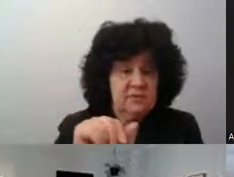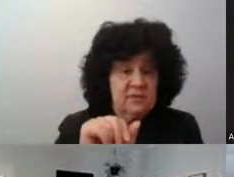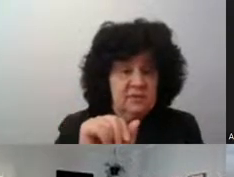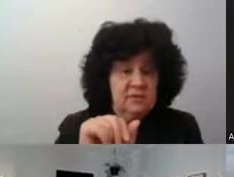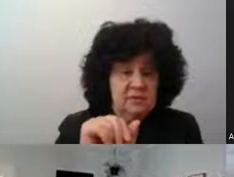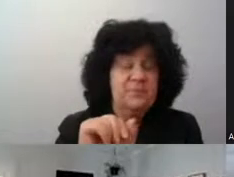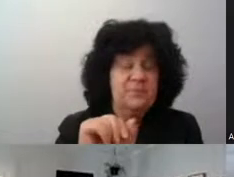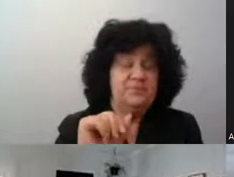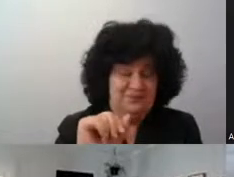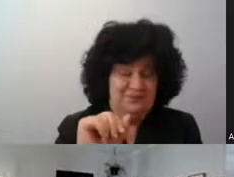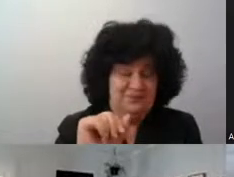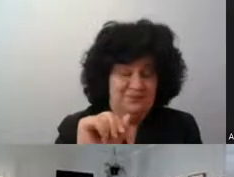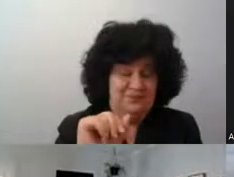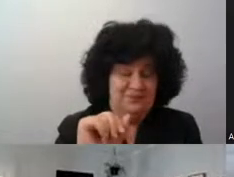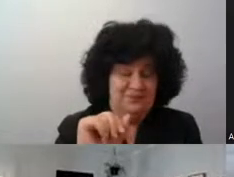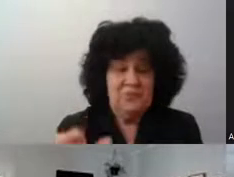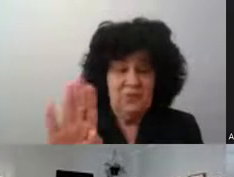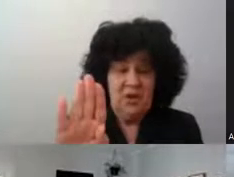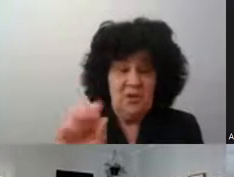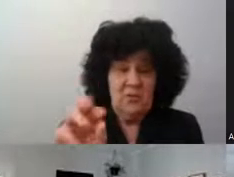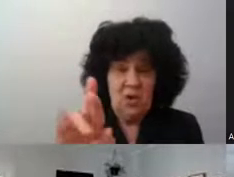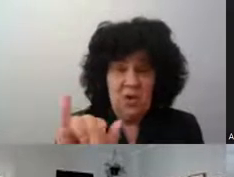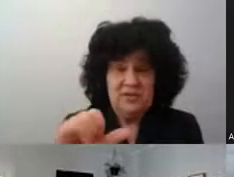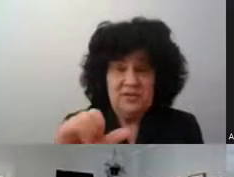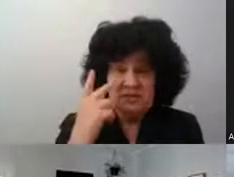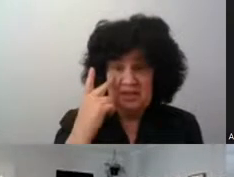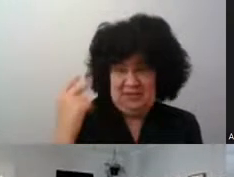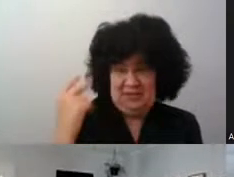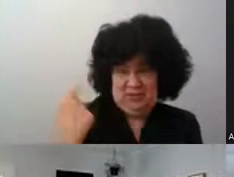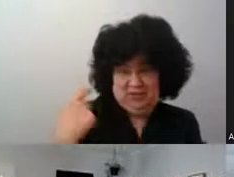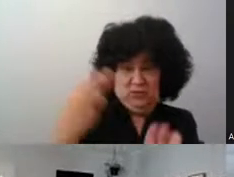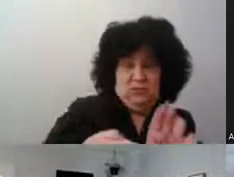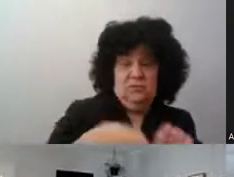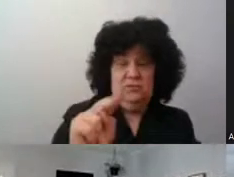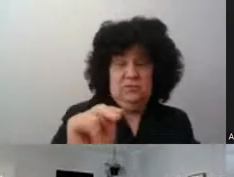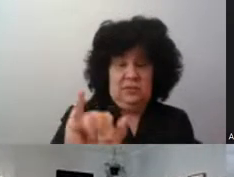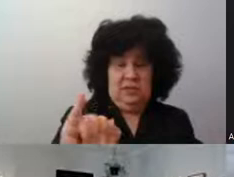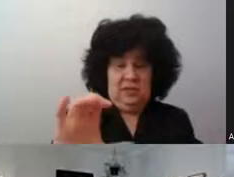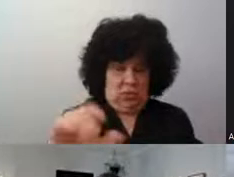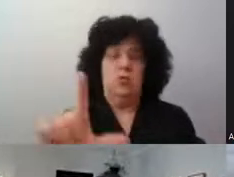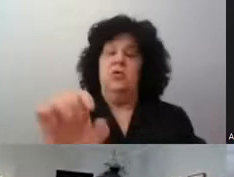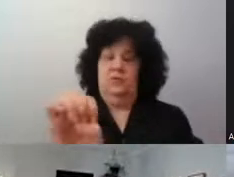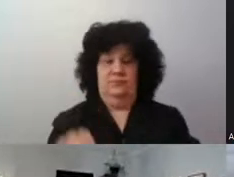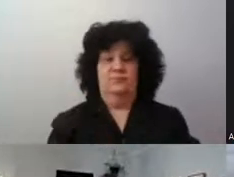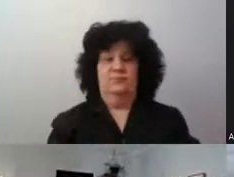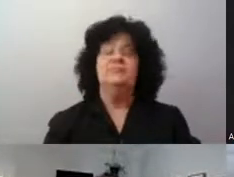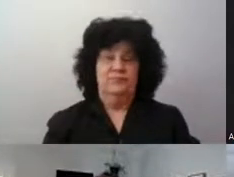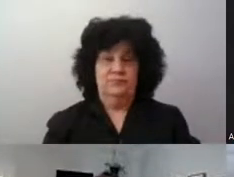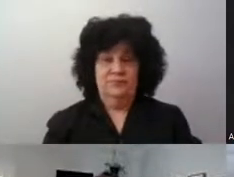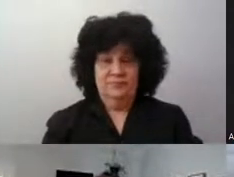Yeah. Okay. And Boris, I see that Nicole has just joined as well. Okay, got it. Thank you. Present, if you mean